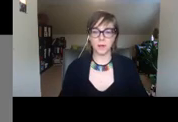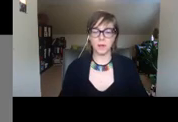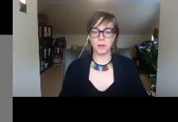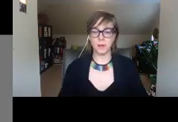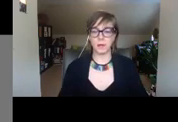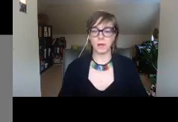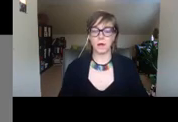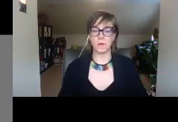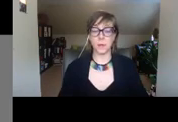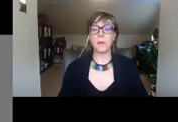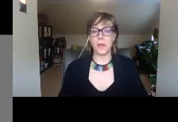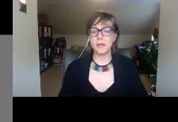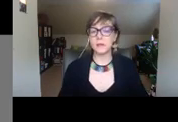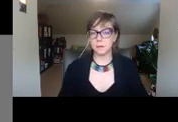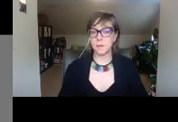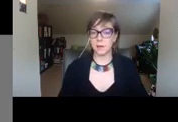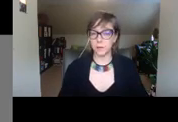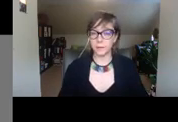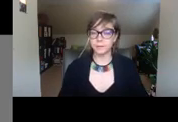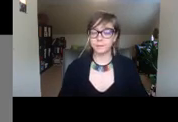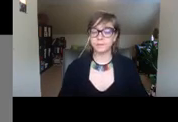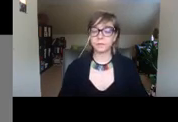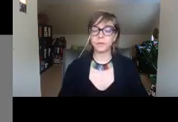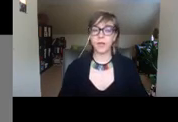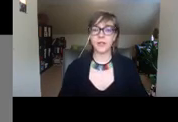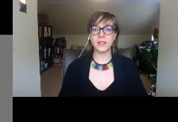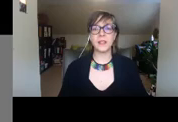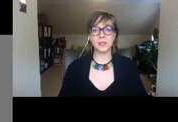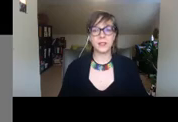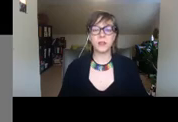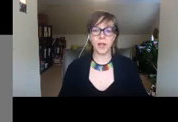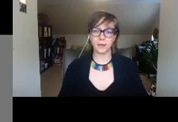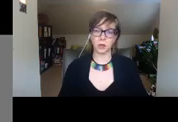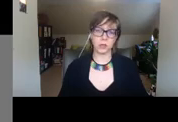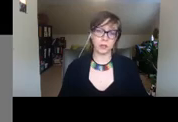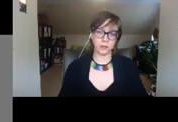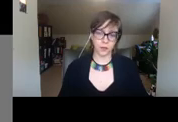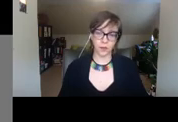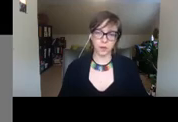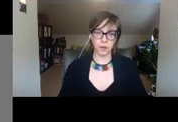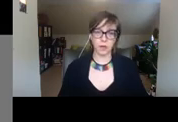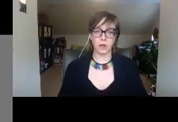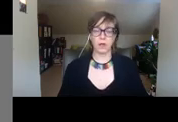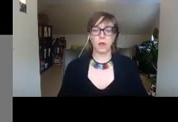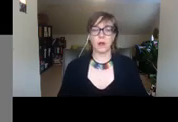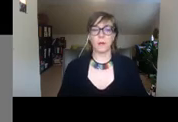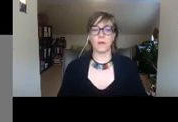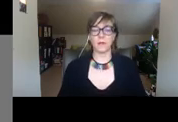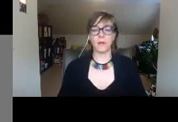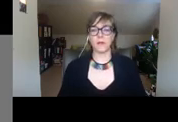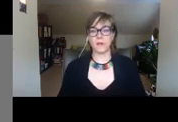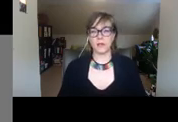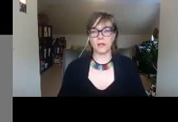not be, that is painful, it doesn't necessarily have to cause suffering.